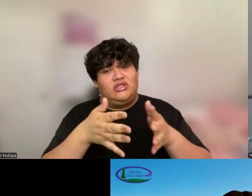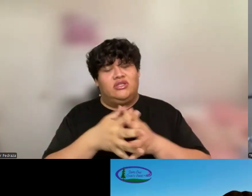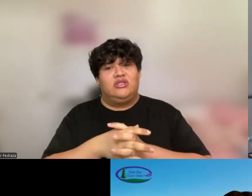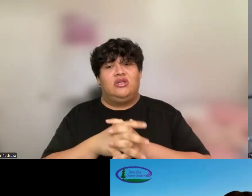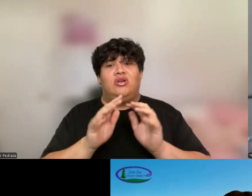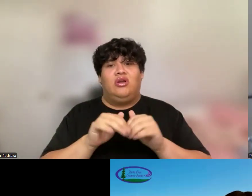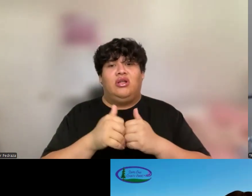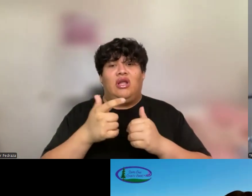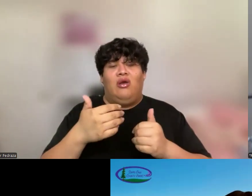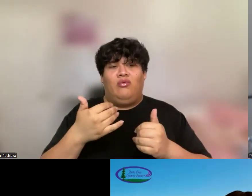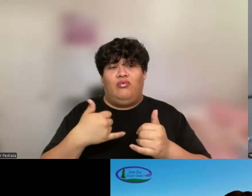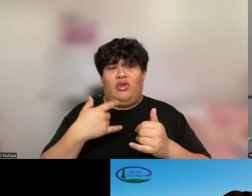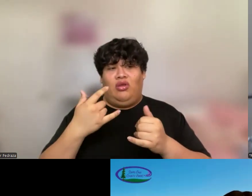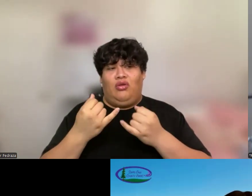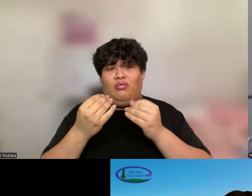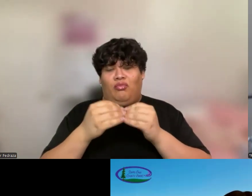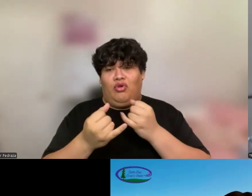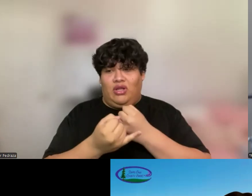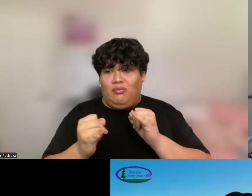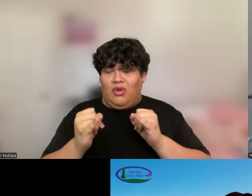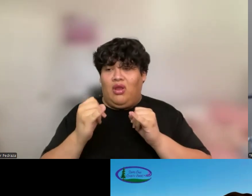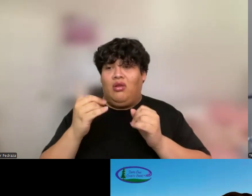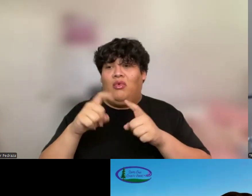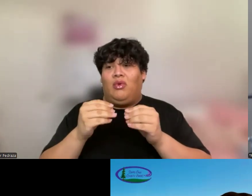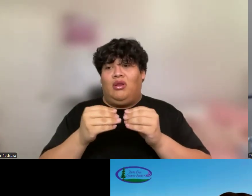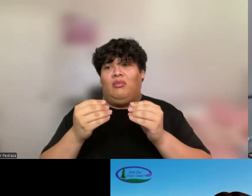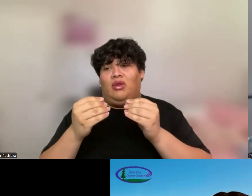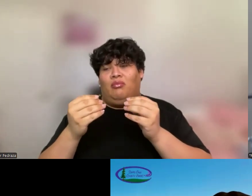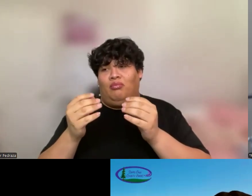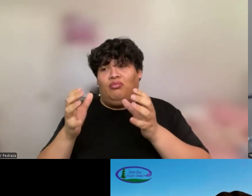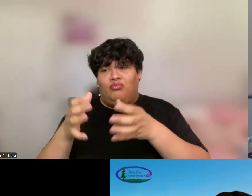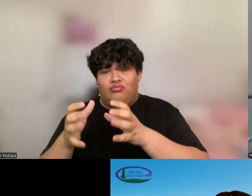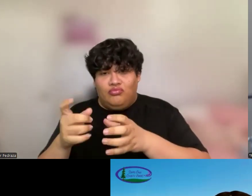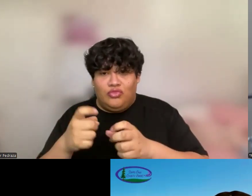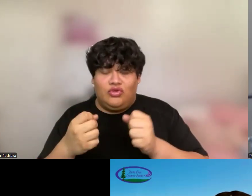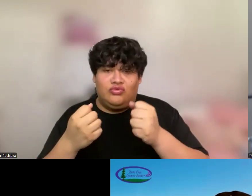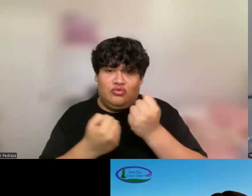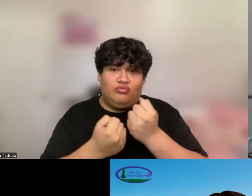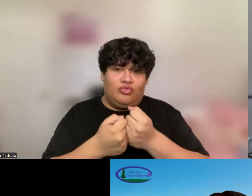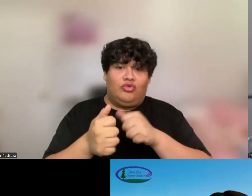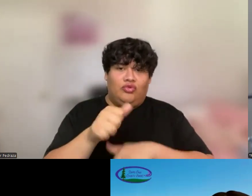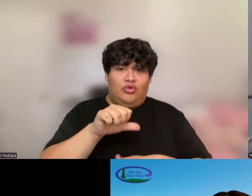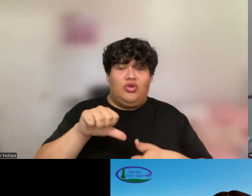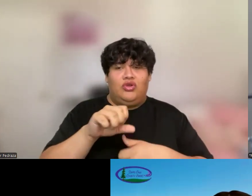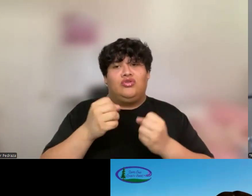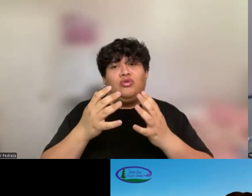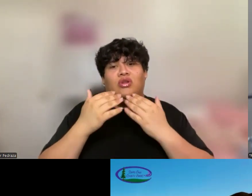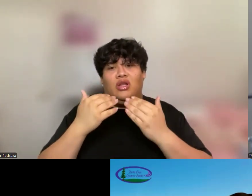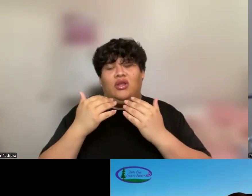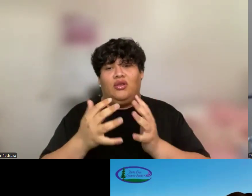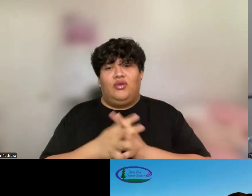so interdependent on each other and creating a community for everybody. And so thank you. And